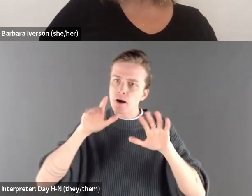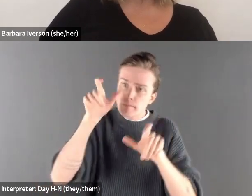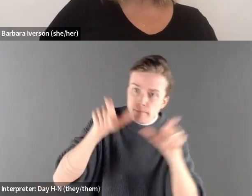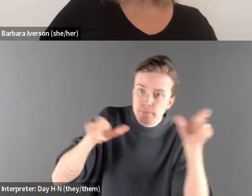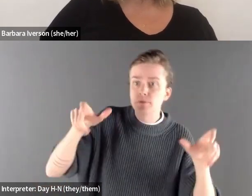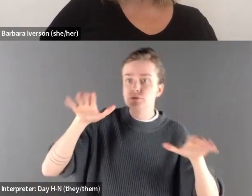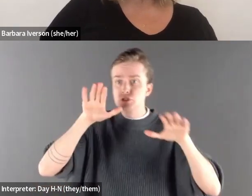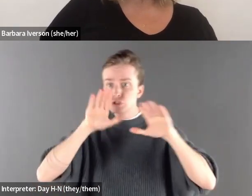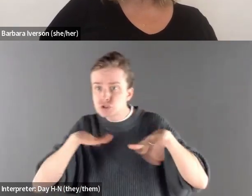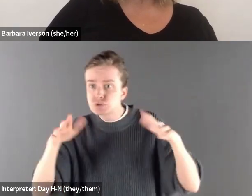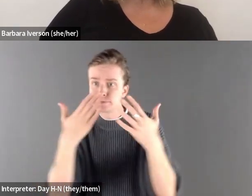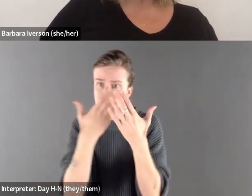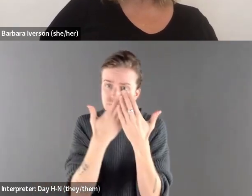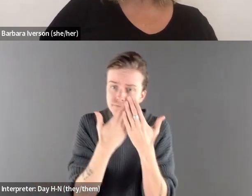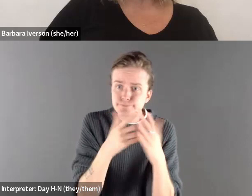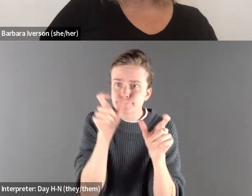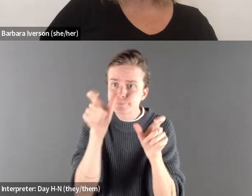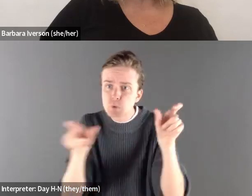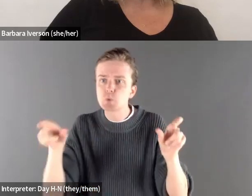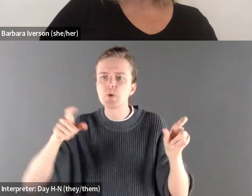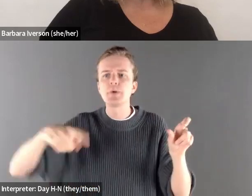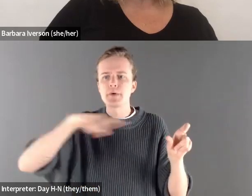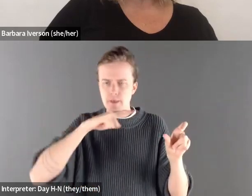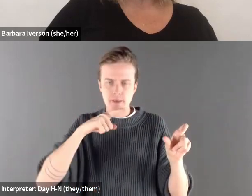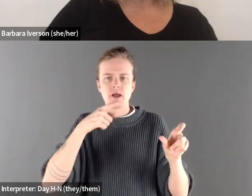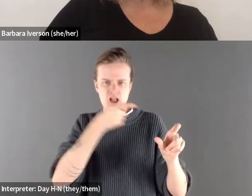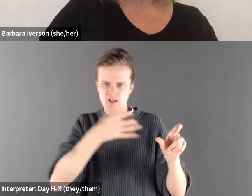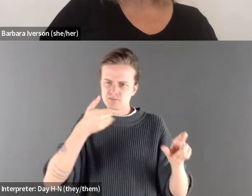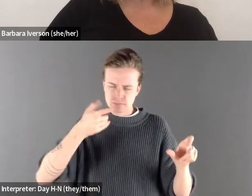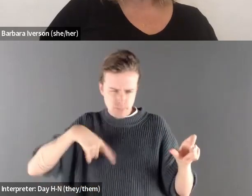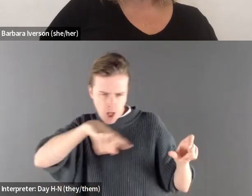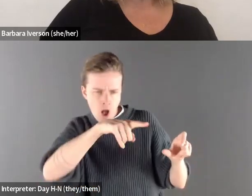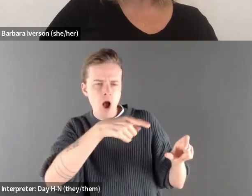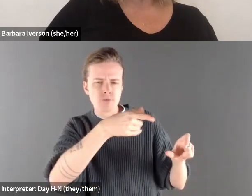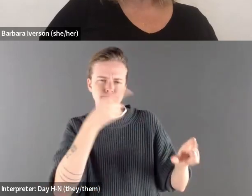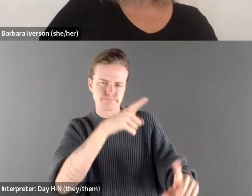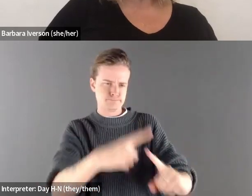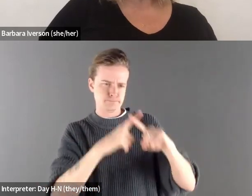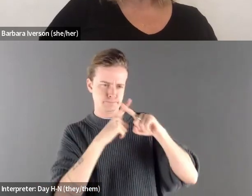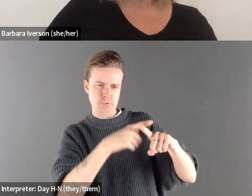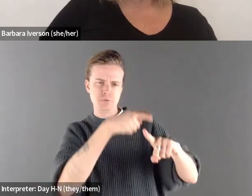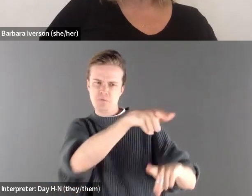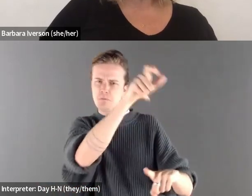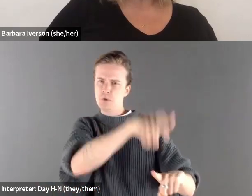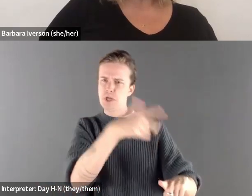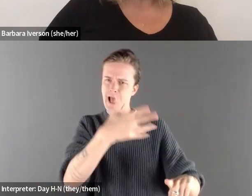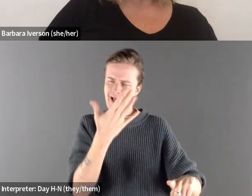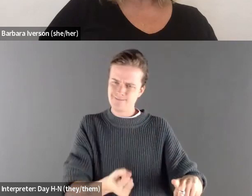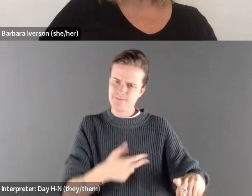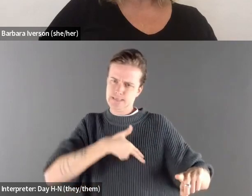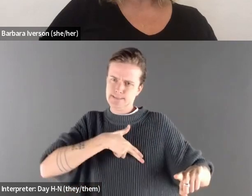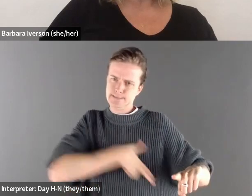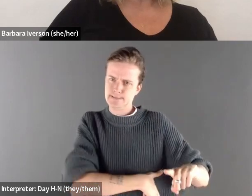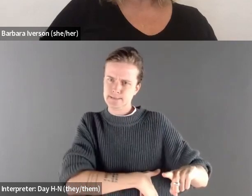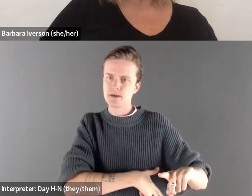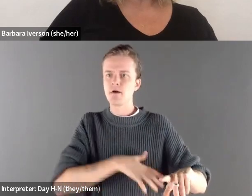reached an interesting point in the United States, where, of course, the issue is the regulation of guns and ammunition, and not